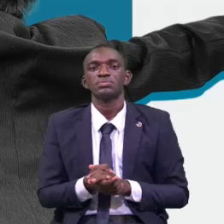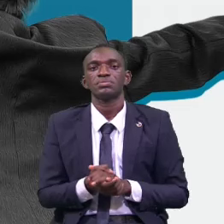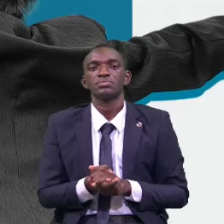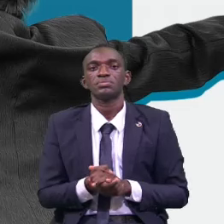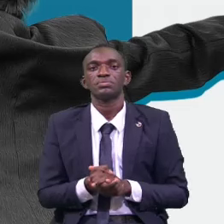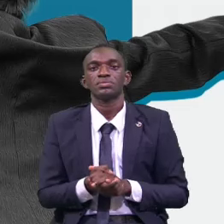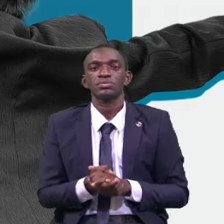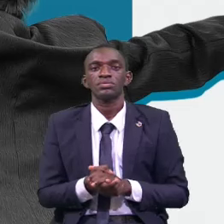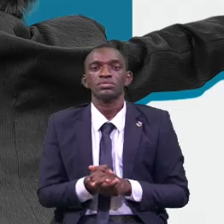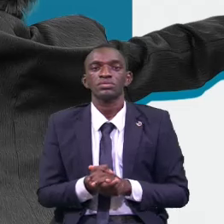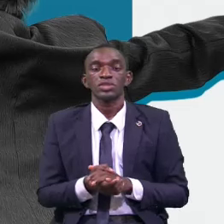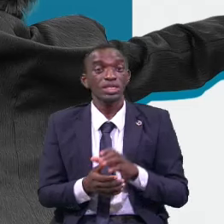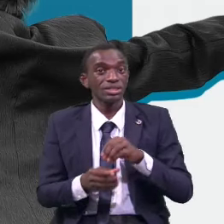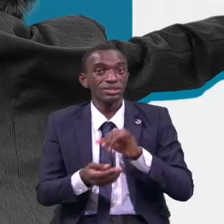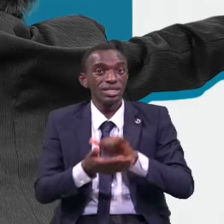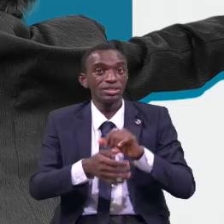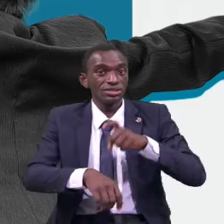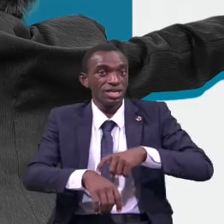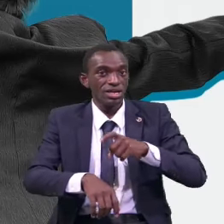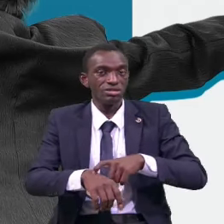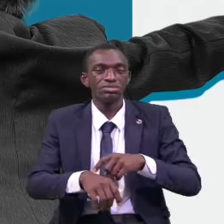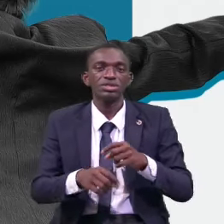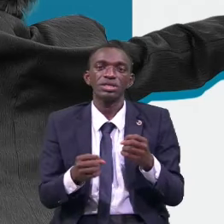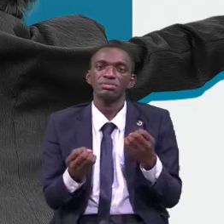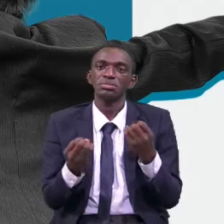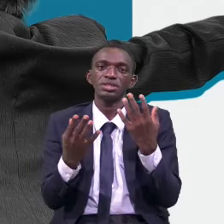In that lunch hour, there will be many items